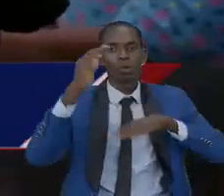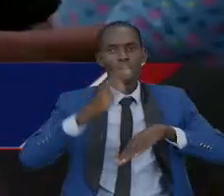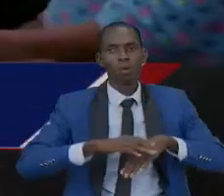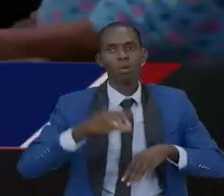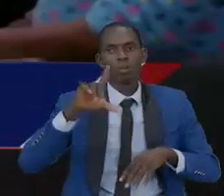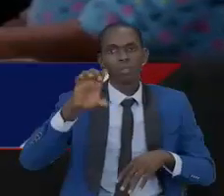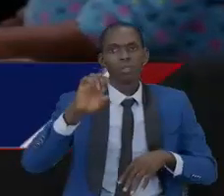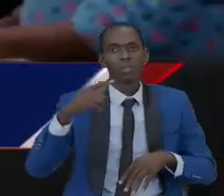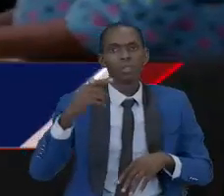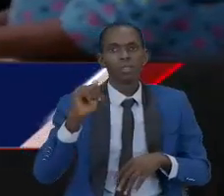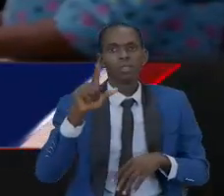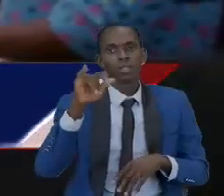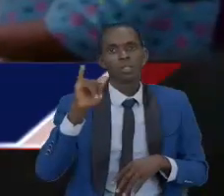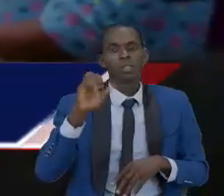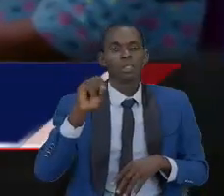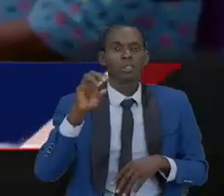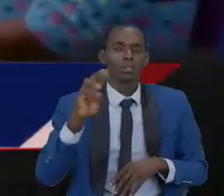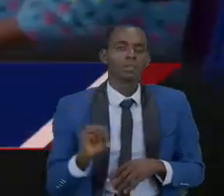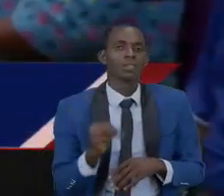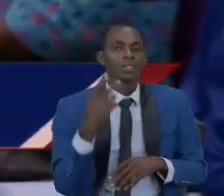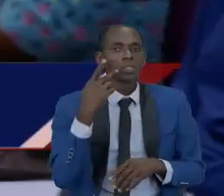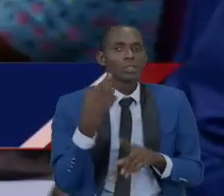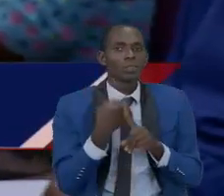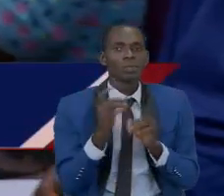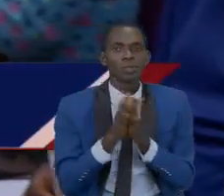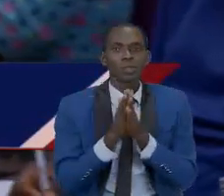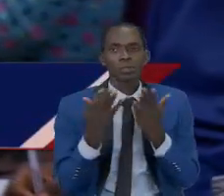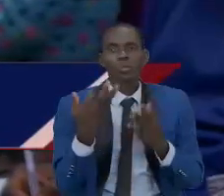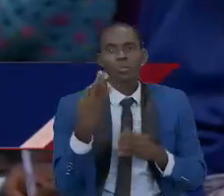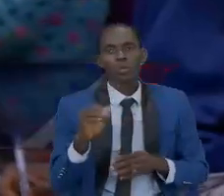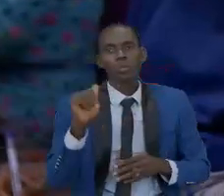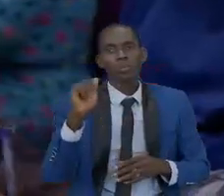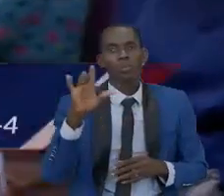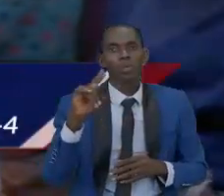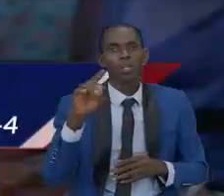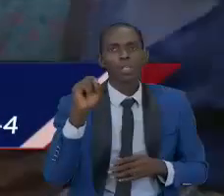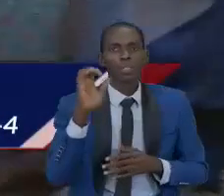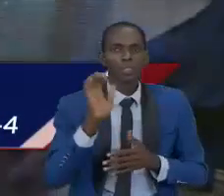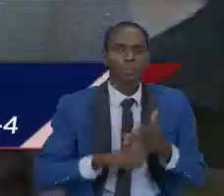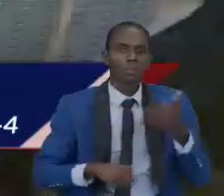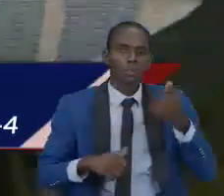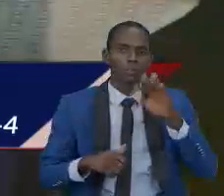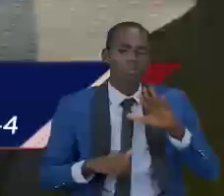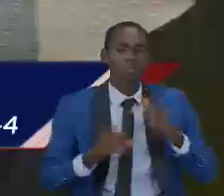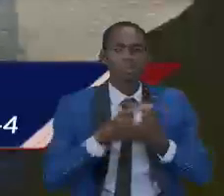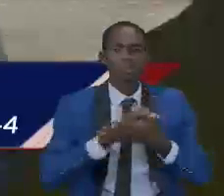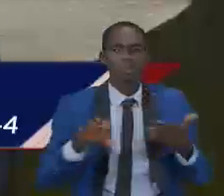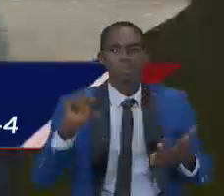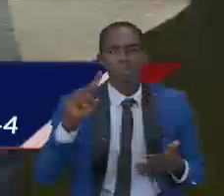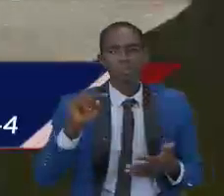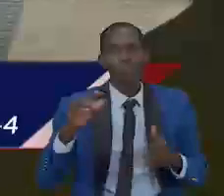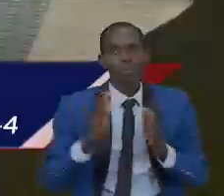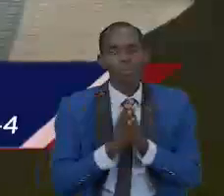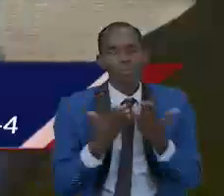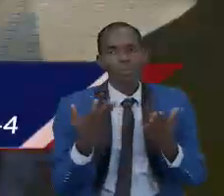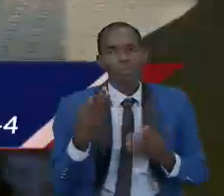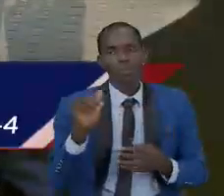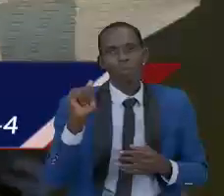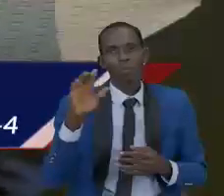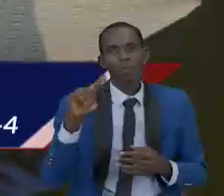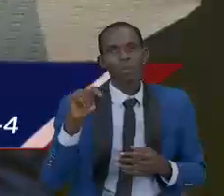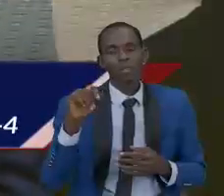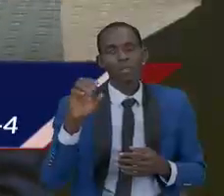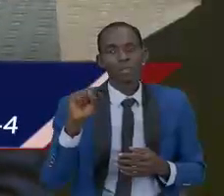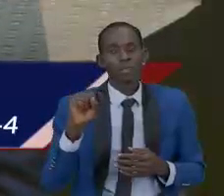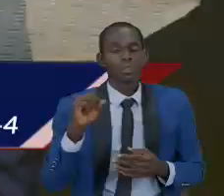legalism we're looking at Acts chapter 15 and we're reading from verse 11. I asked 15 verse 11